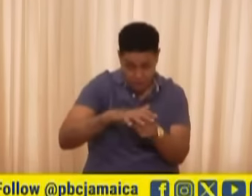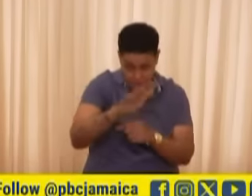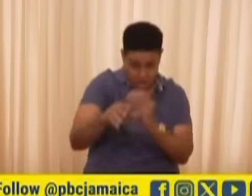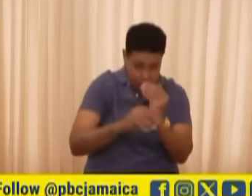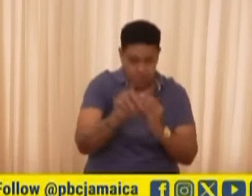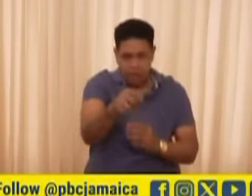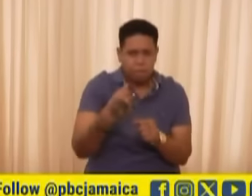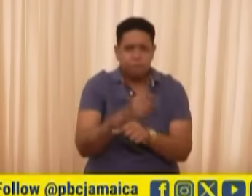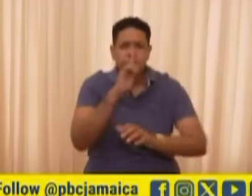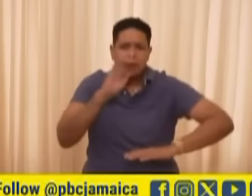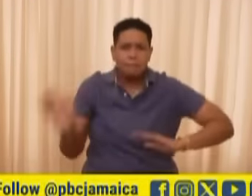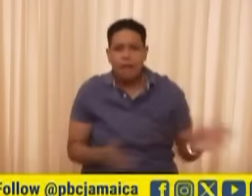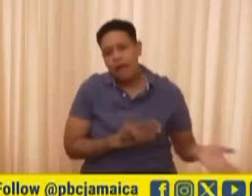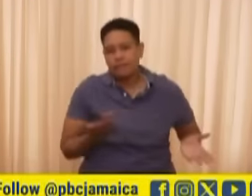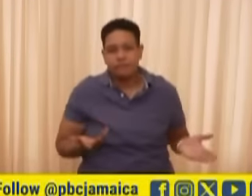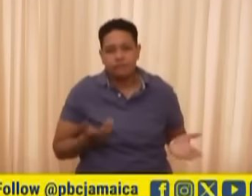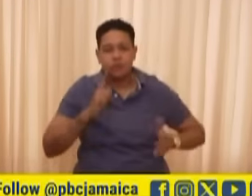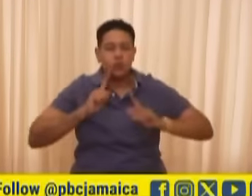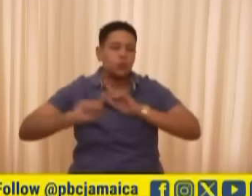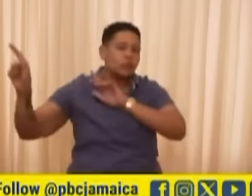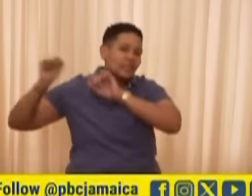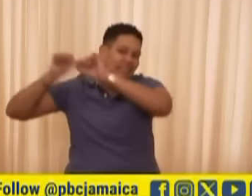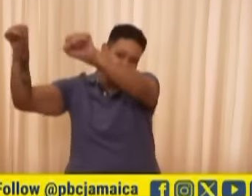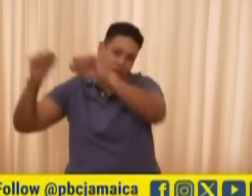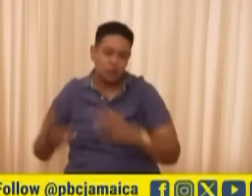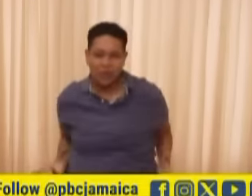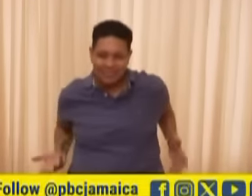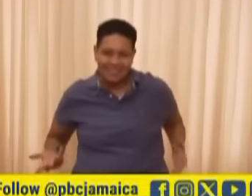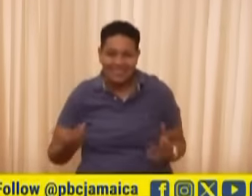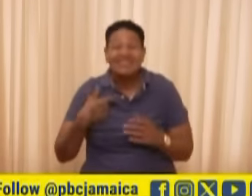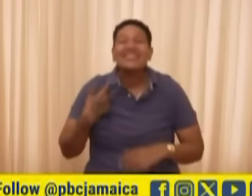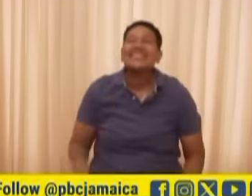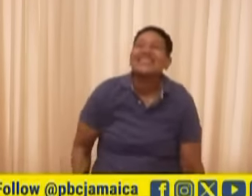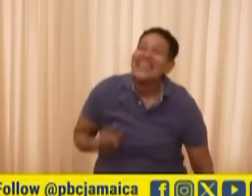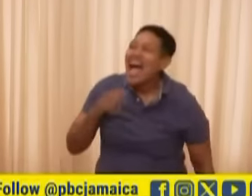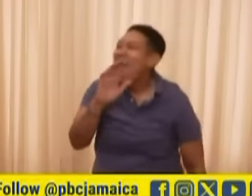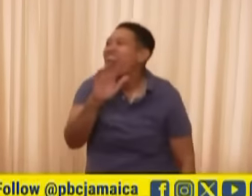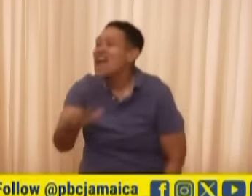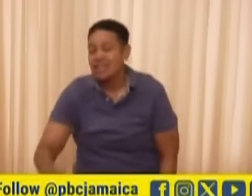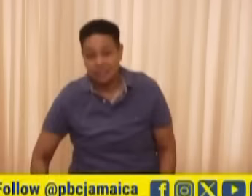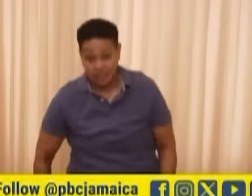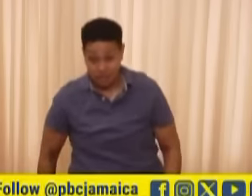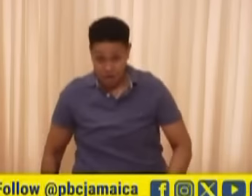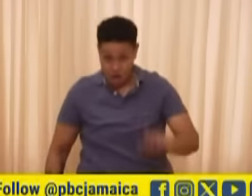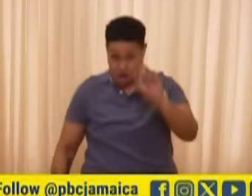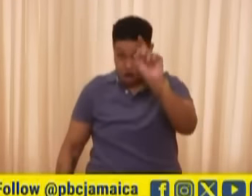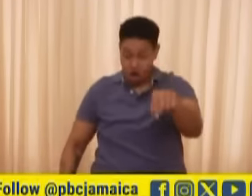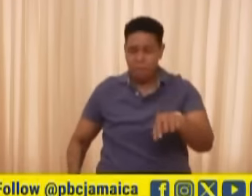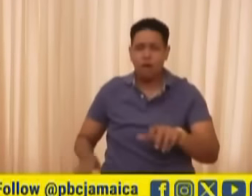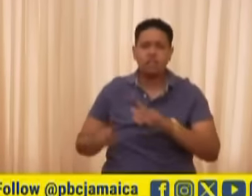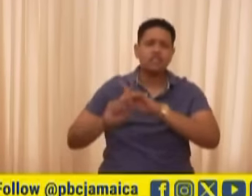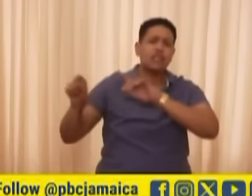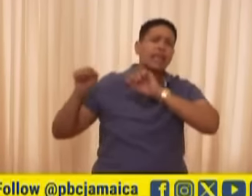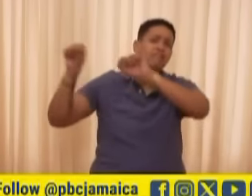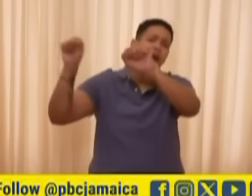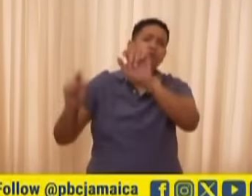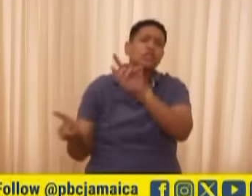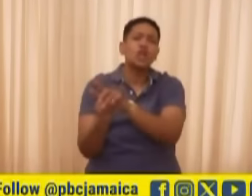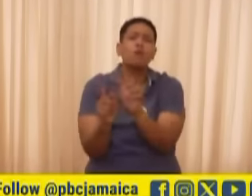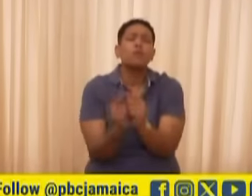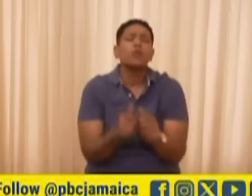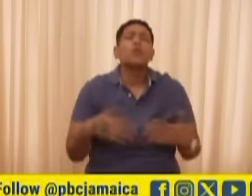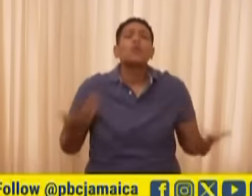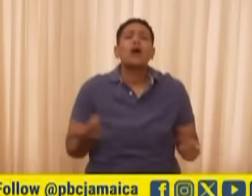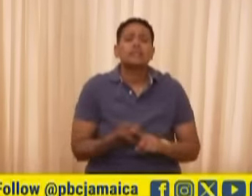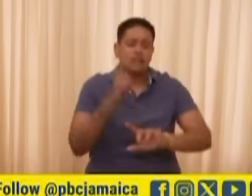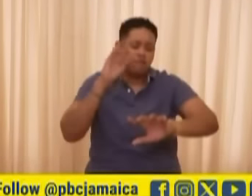to make plans to evacuate. Now, the compulsory evacuation comes with